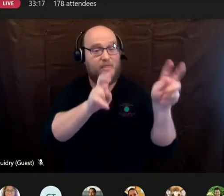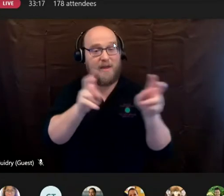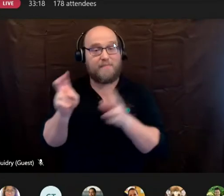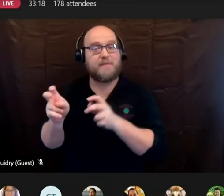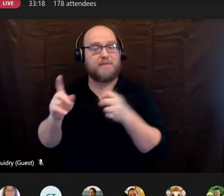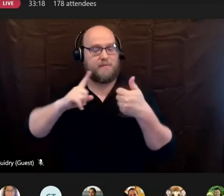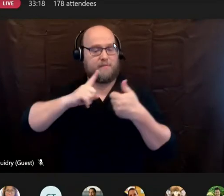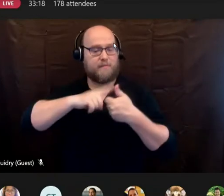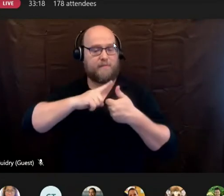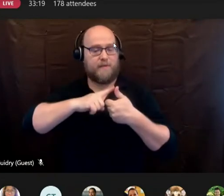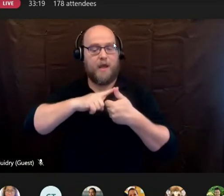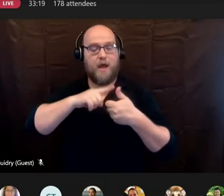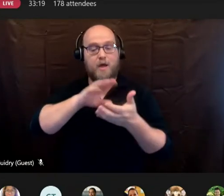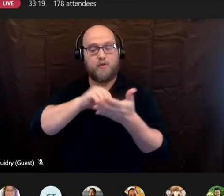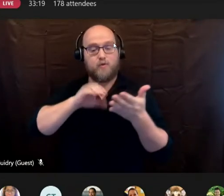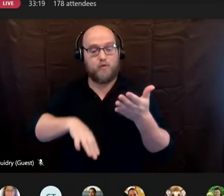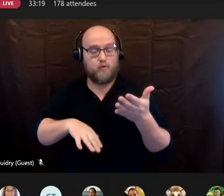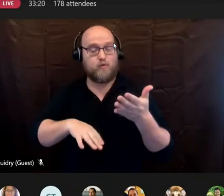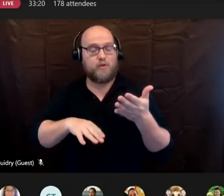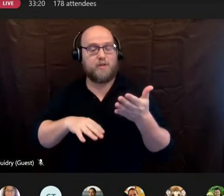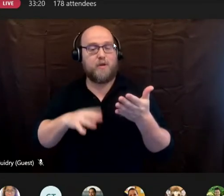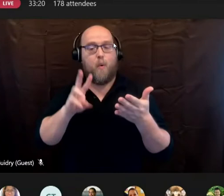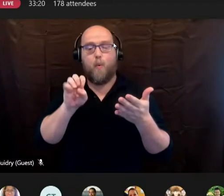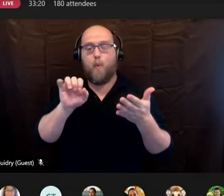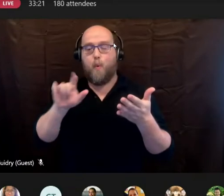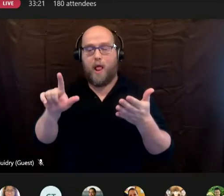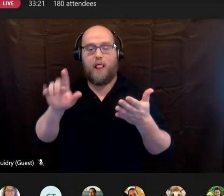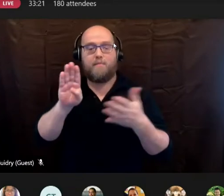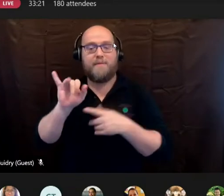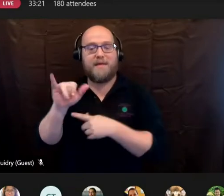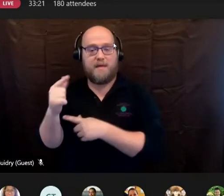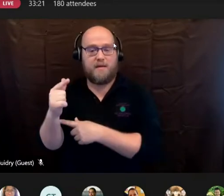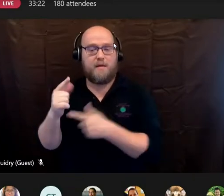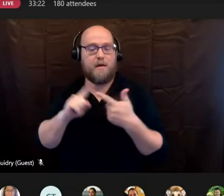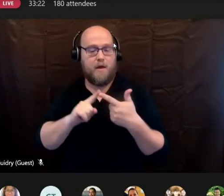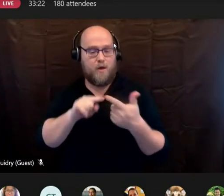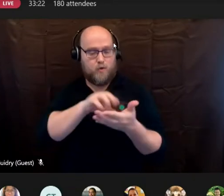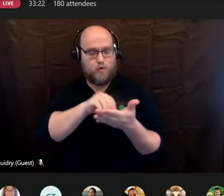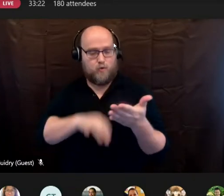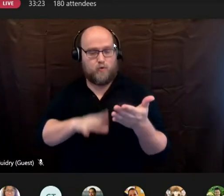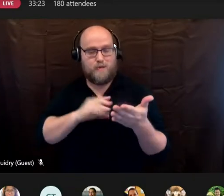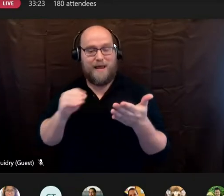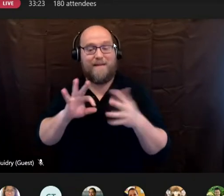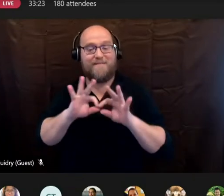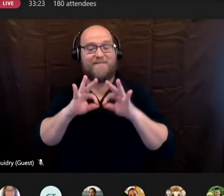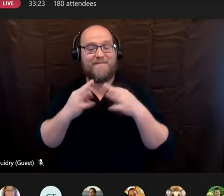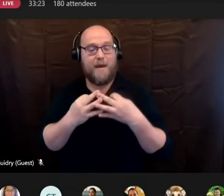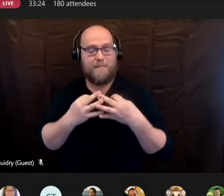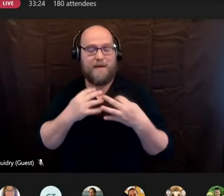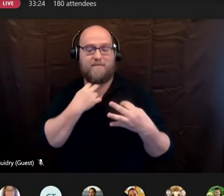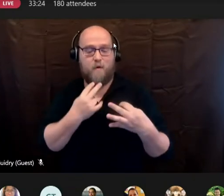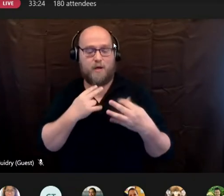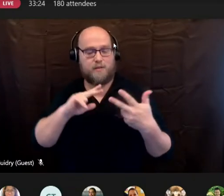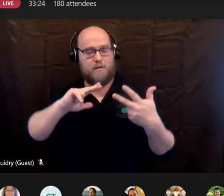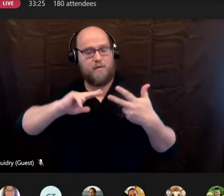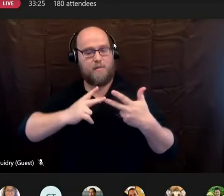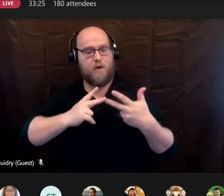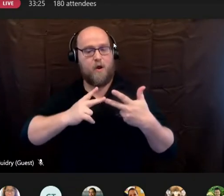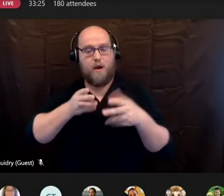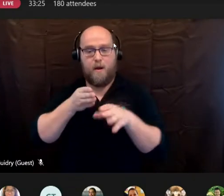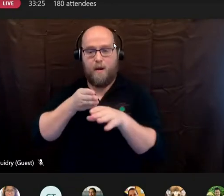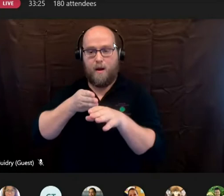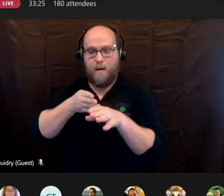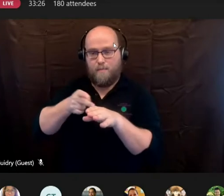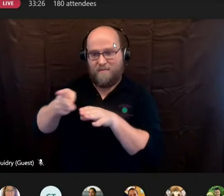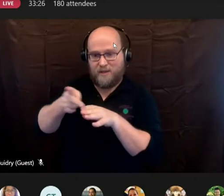student well-being. Next, student and family voice. Third, professional learning.